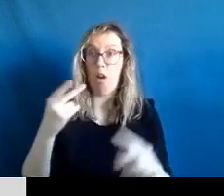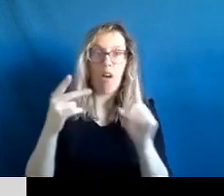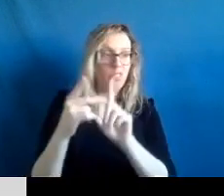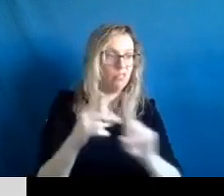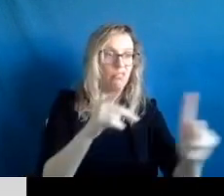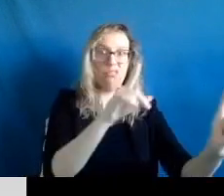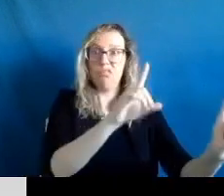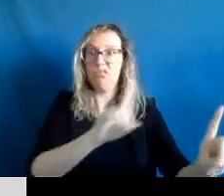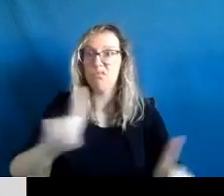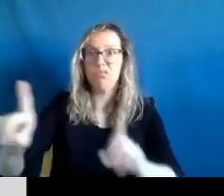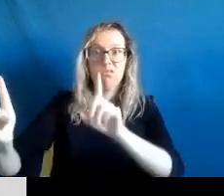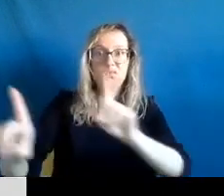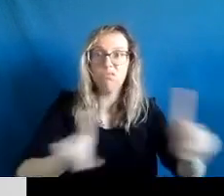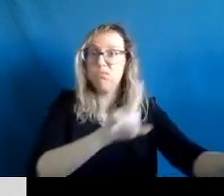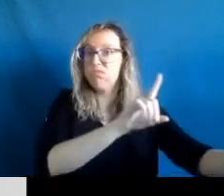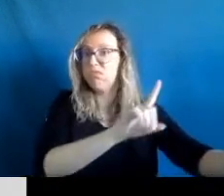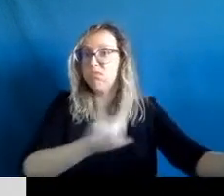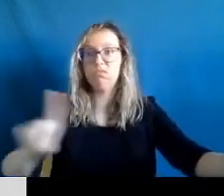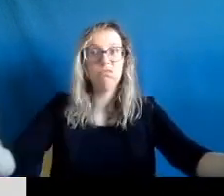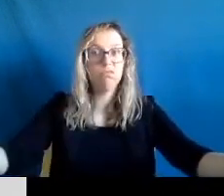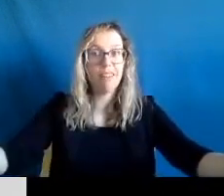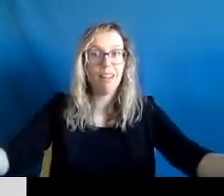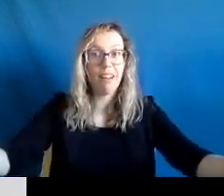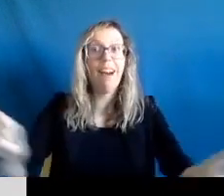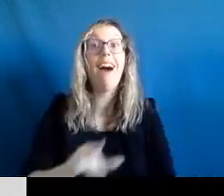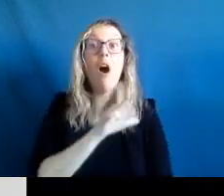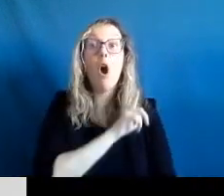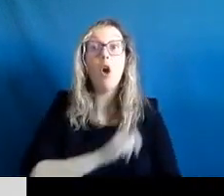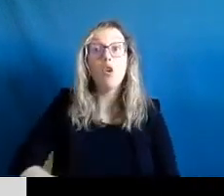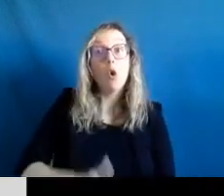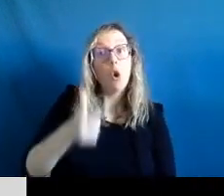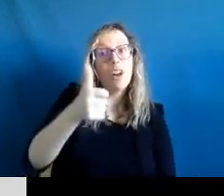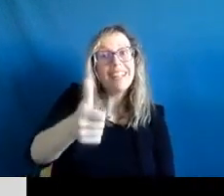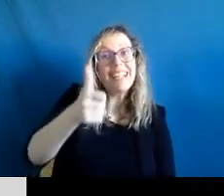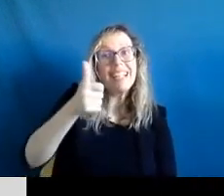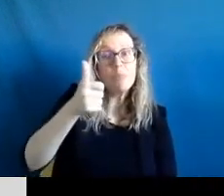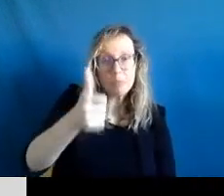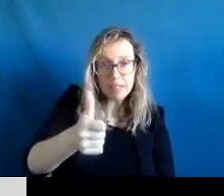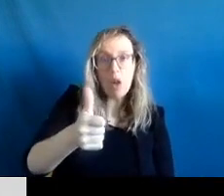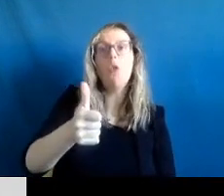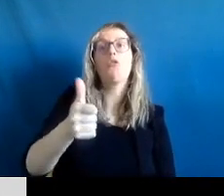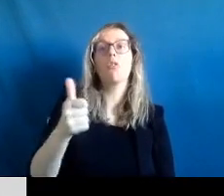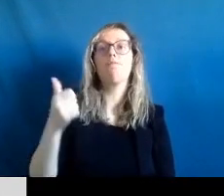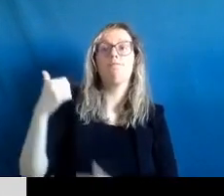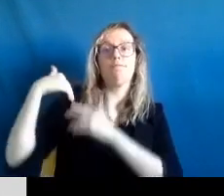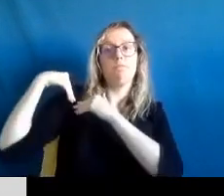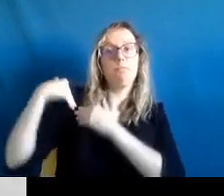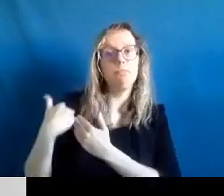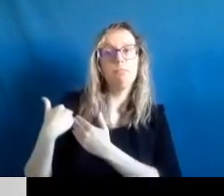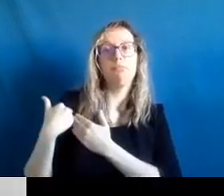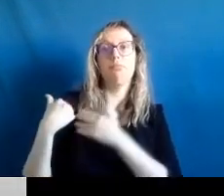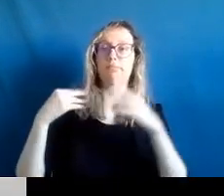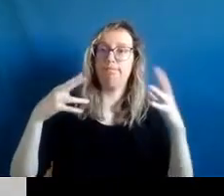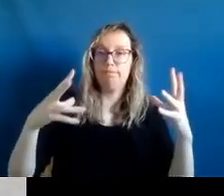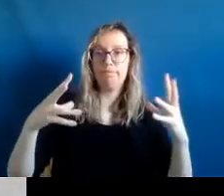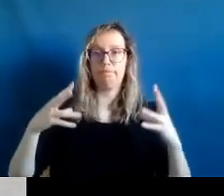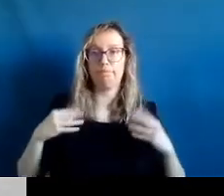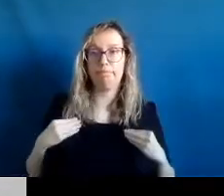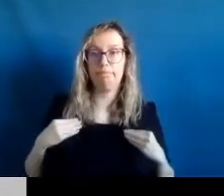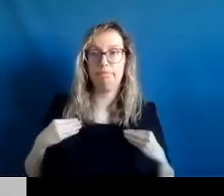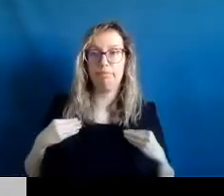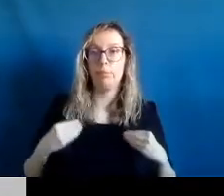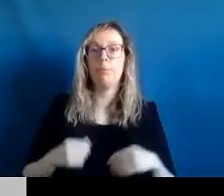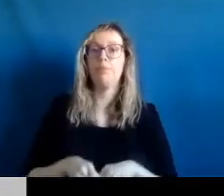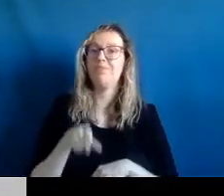its own way. But the Lord let fall on him all of our crimes. He was oppressed